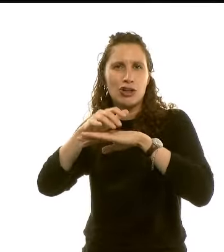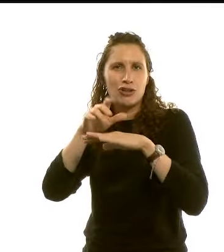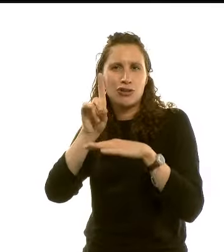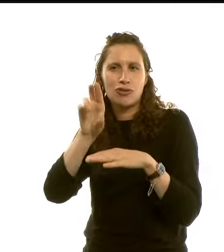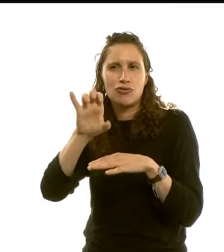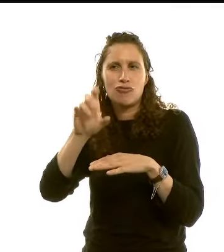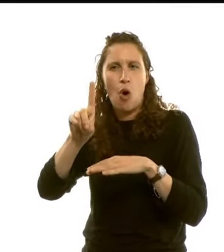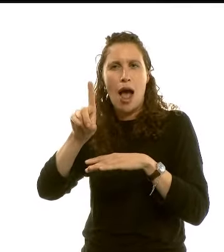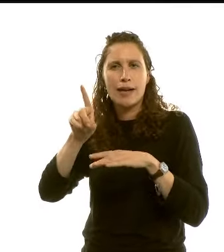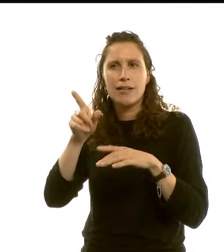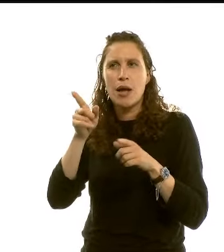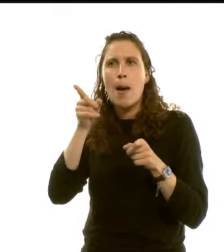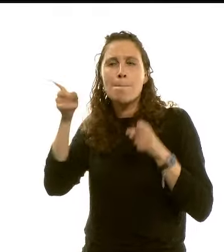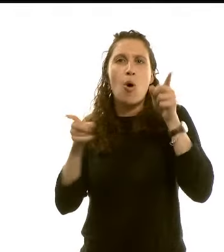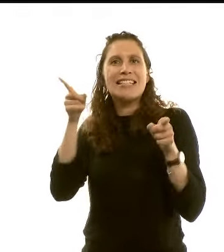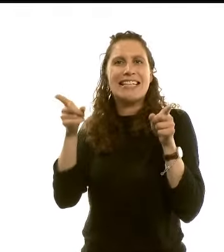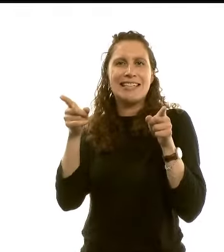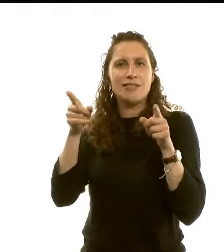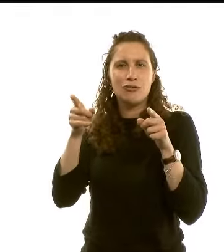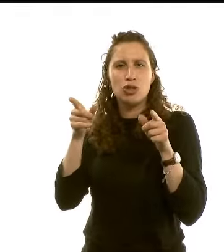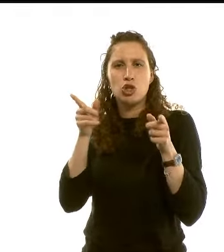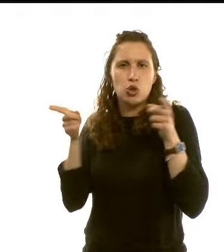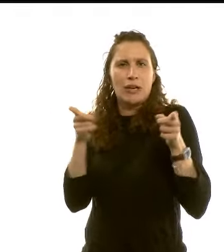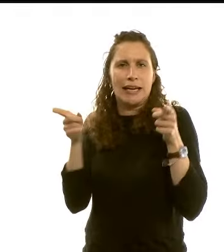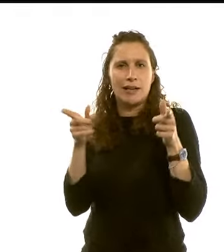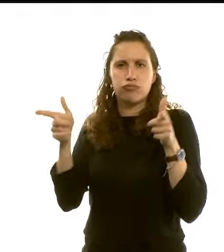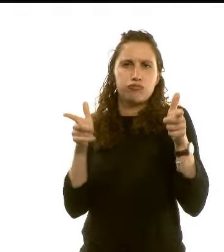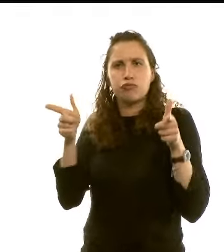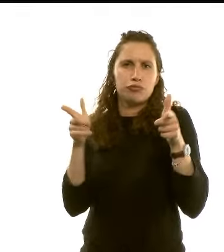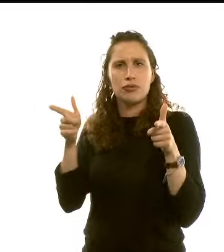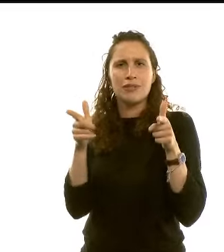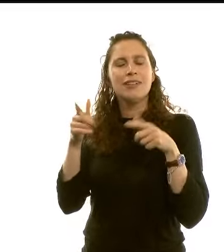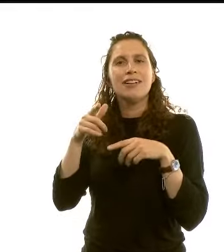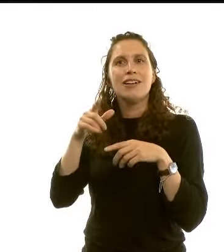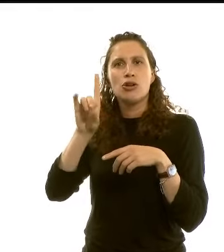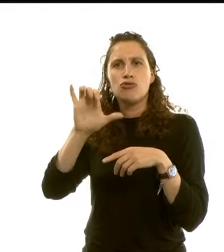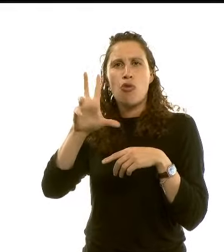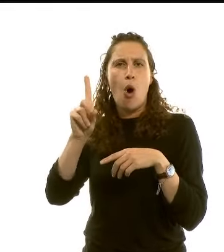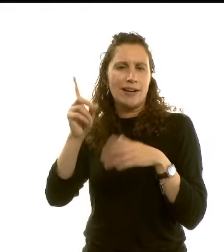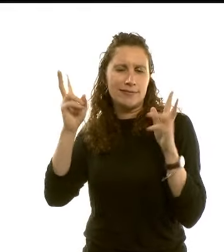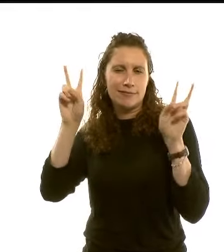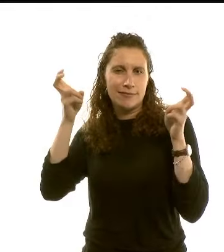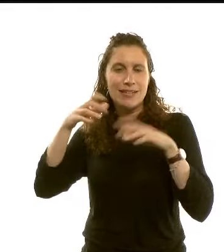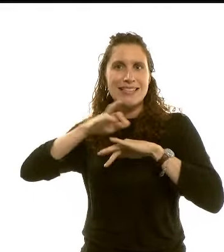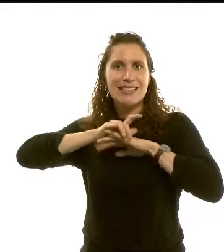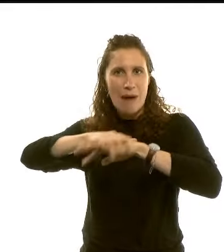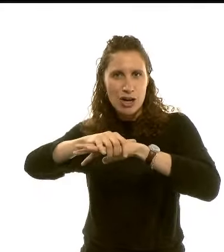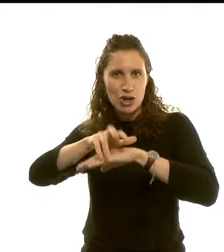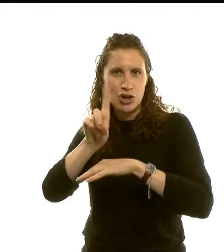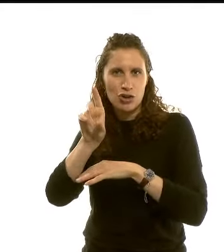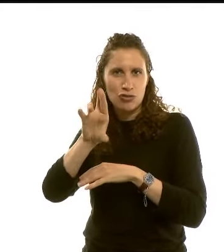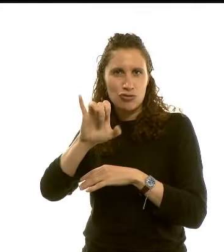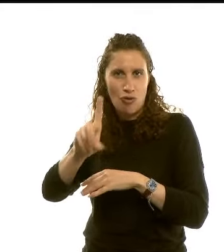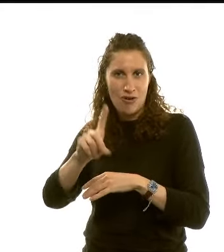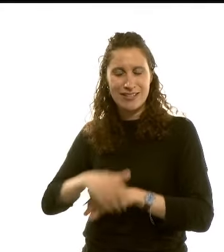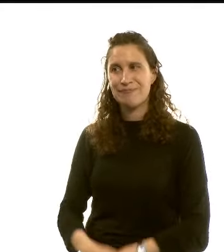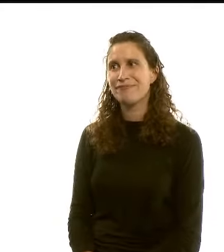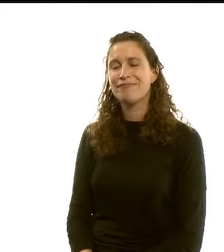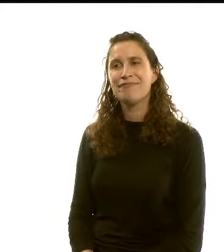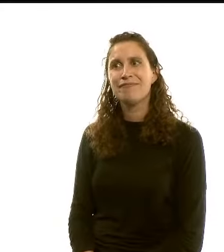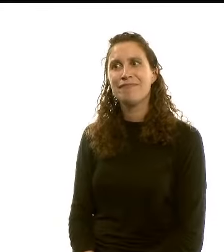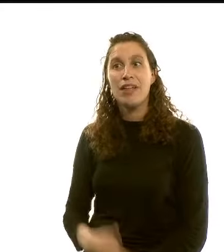to hold that up again. There's the pointy shooty his droid, big or nose. known as spider droid. Look at that guy. This is brilliant. And you know what? I am delighted to